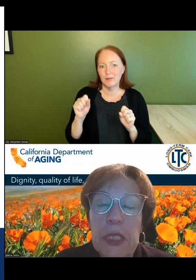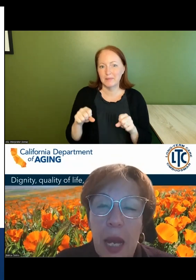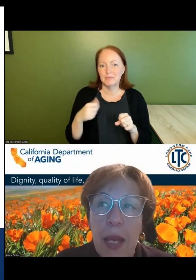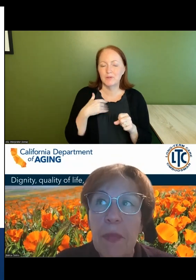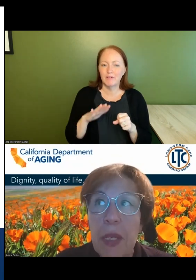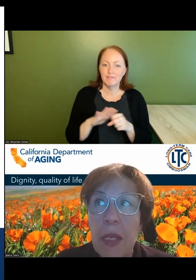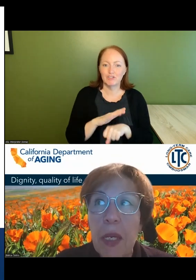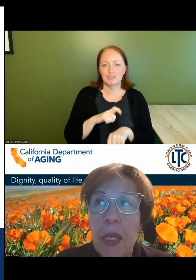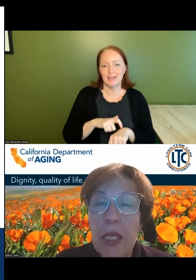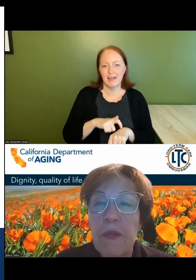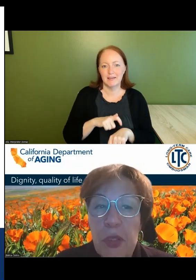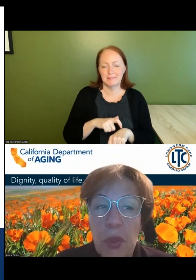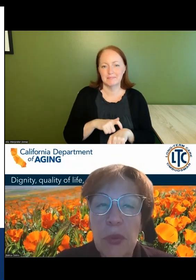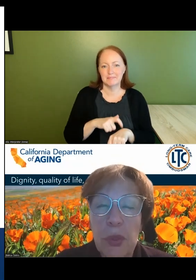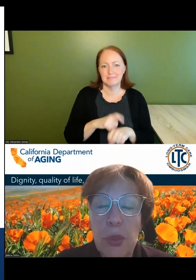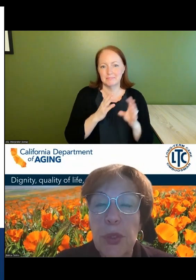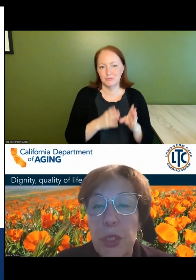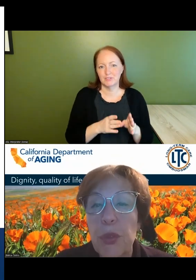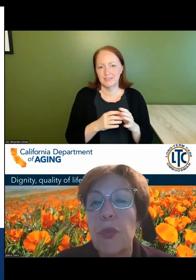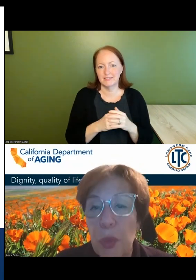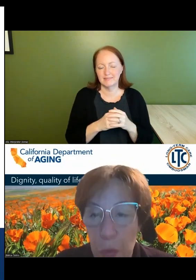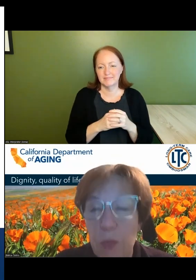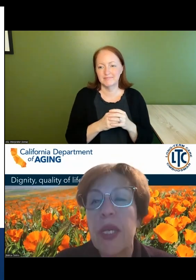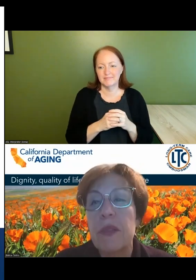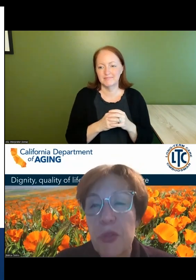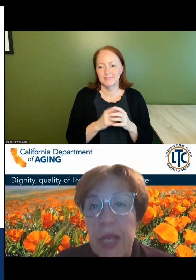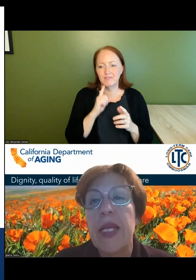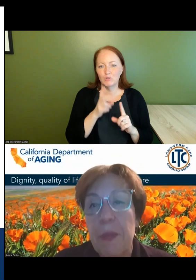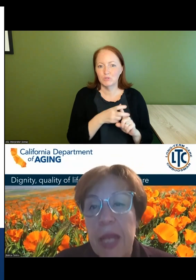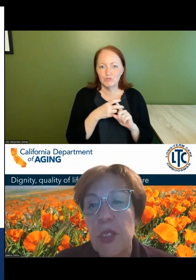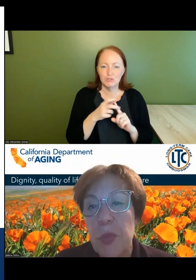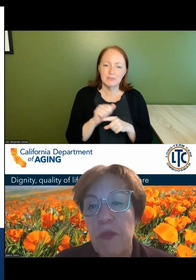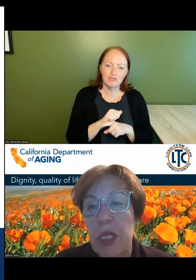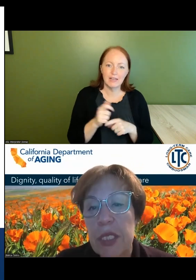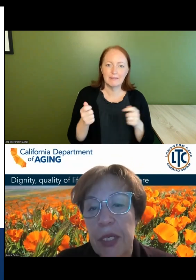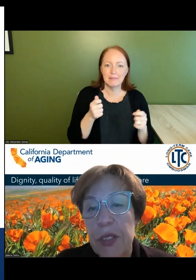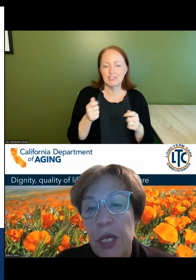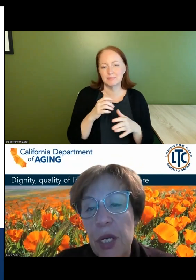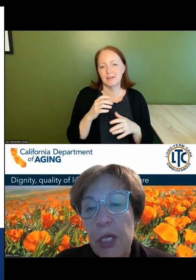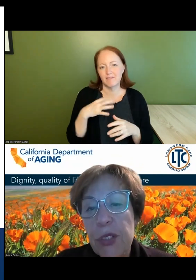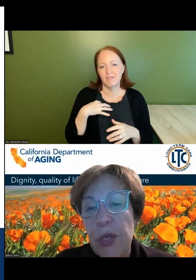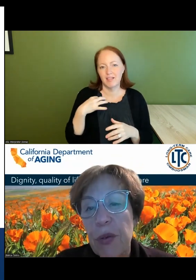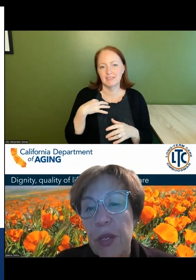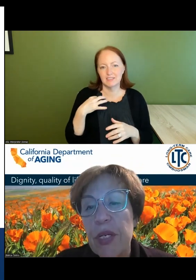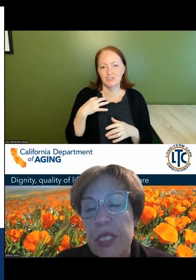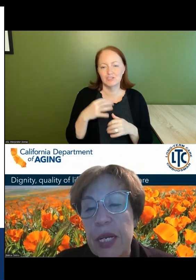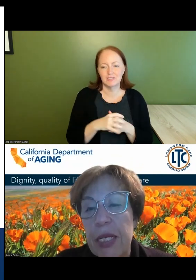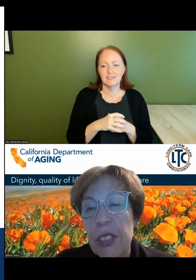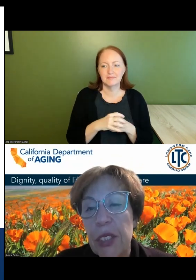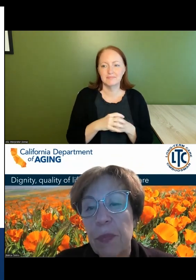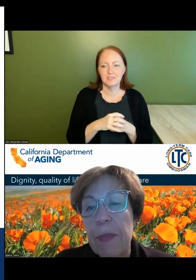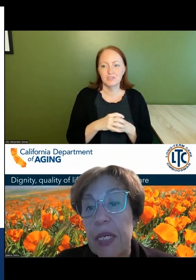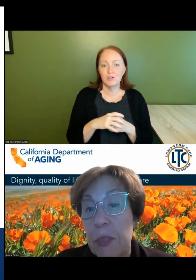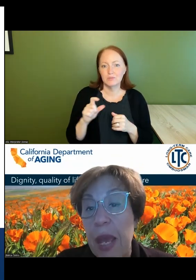a full-time individual to do recruitment, training, and management of volunteers. So there is a